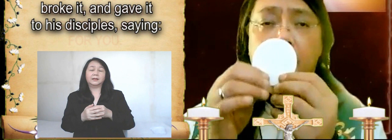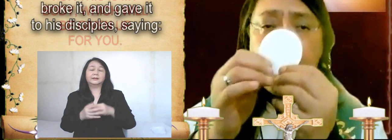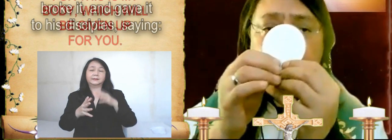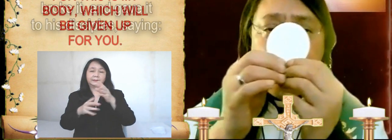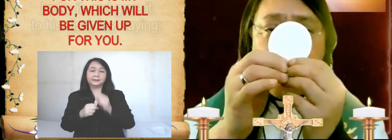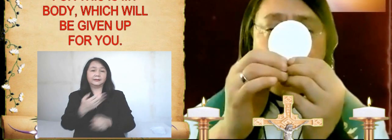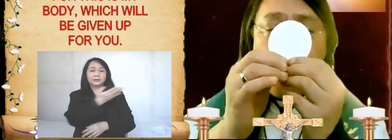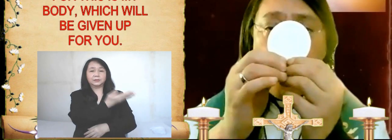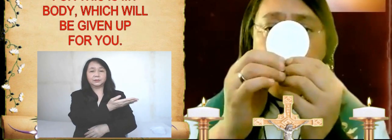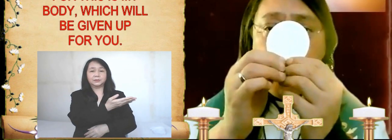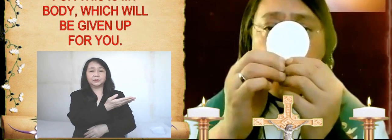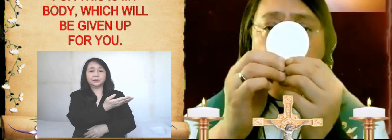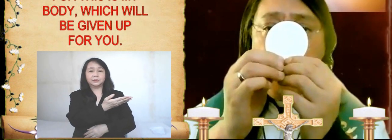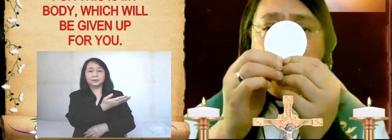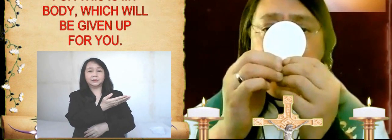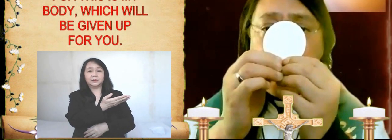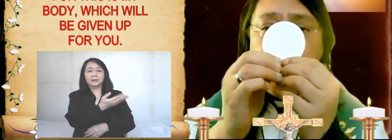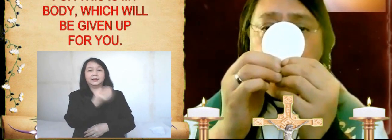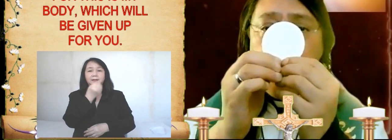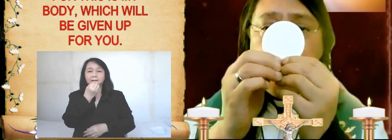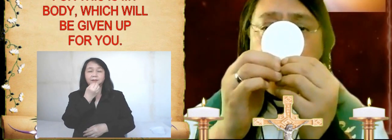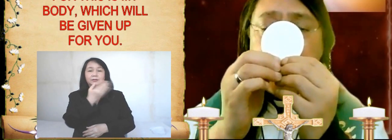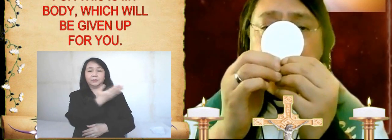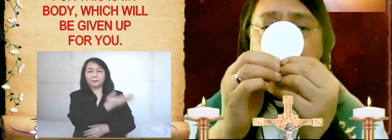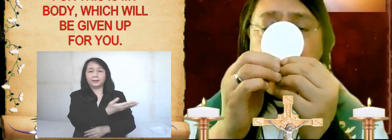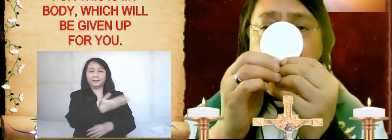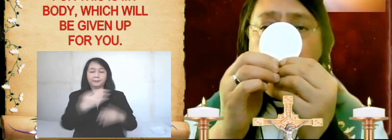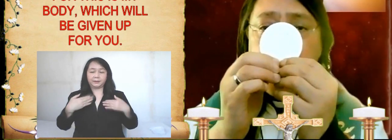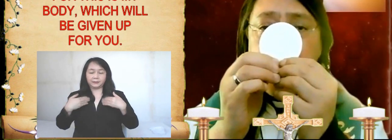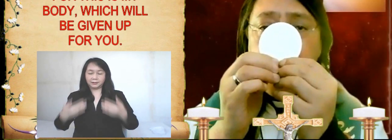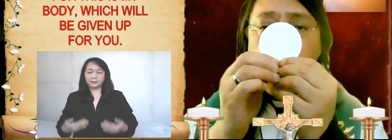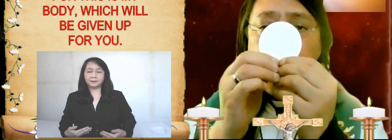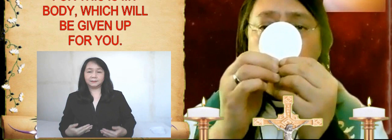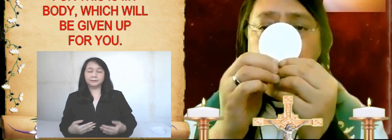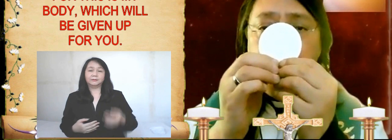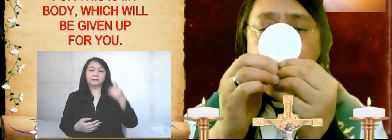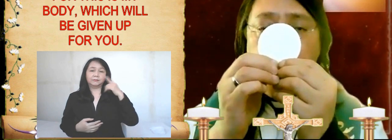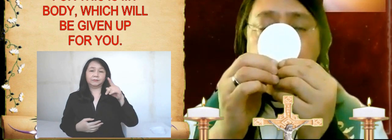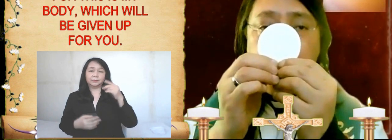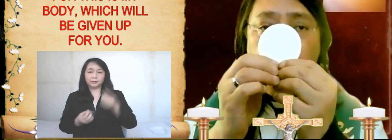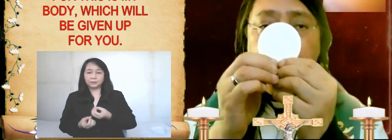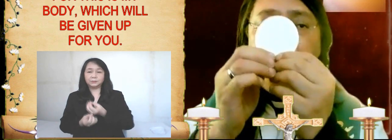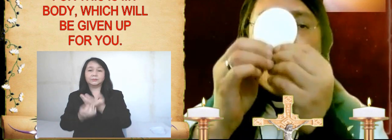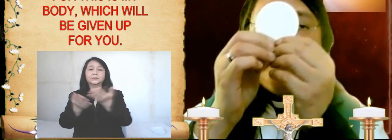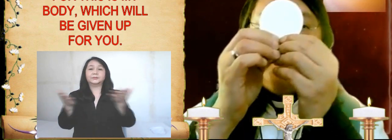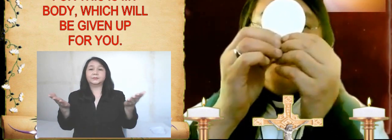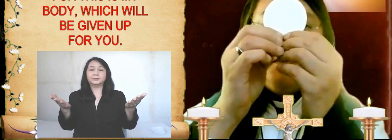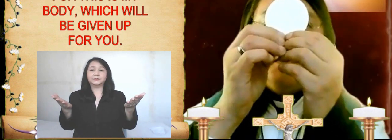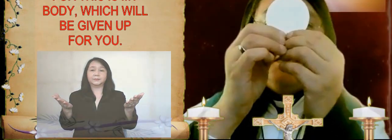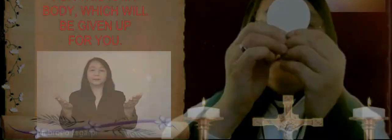saying, "Take this, all of you, and eat of it, for this is my body, which will be given up for you."